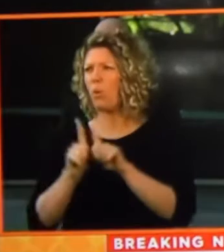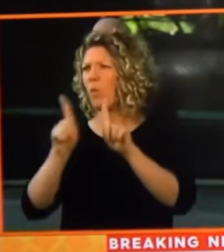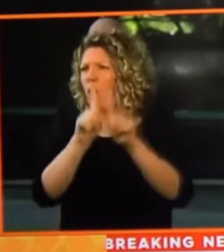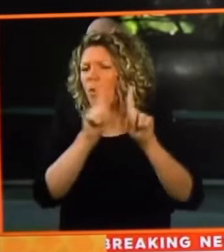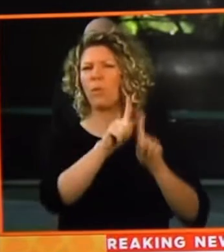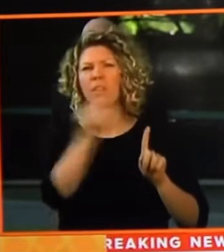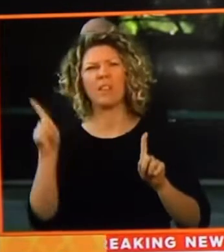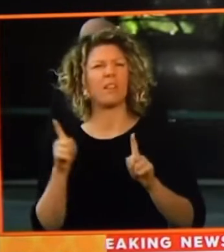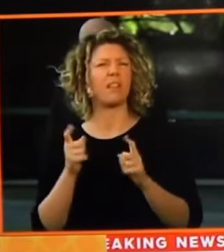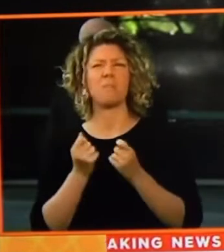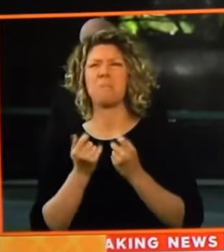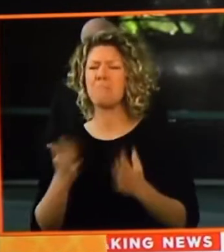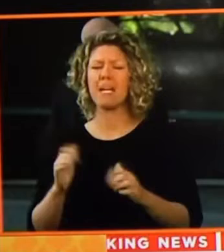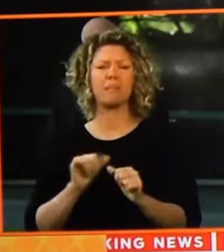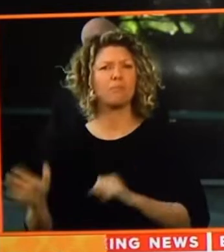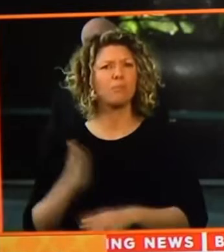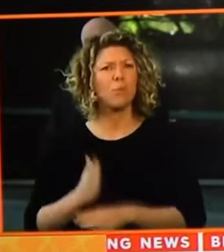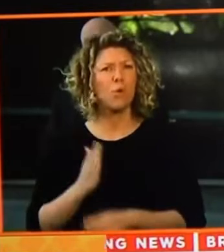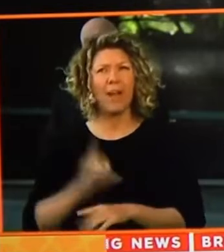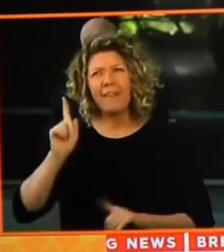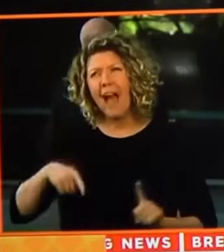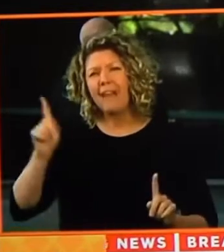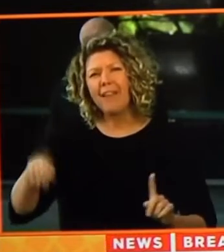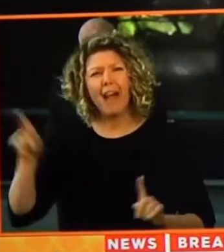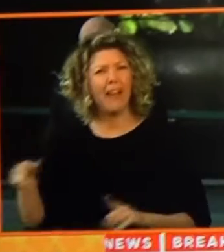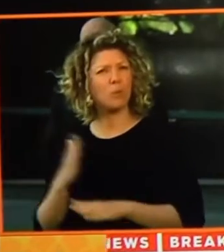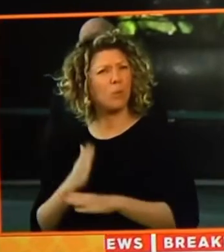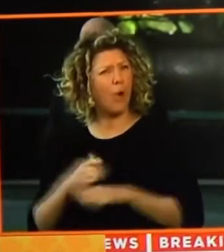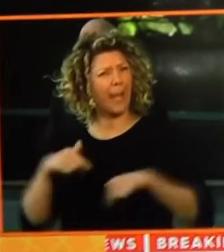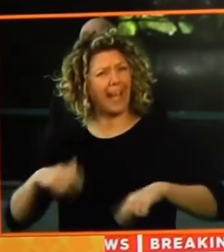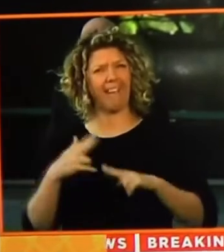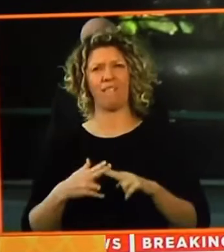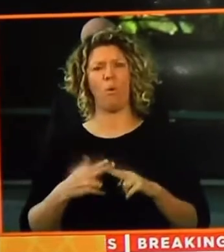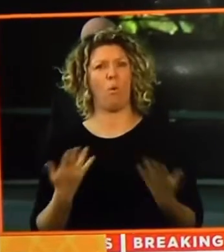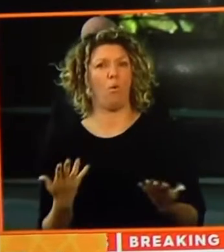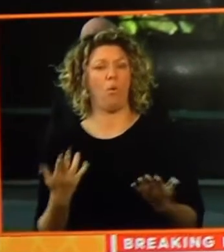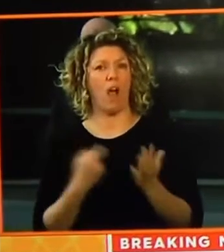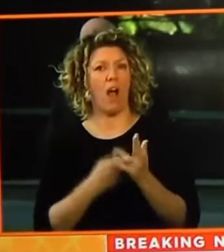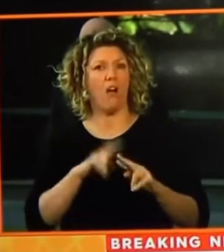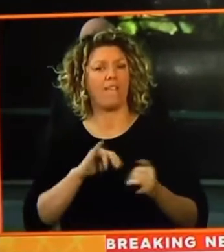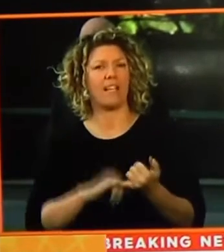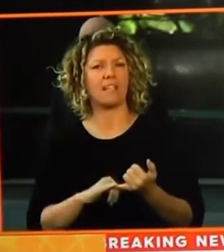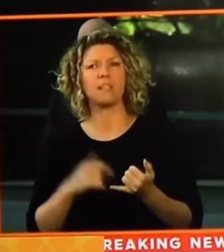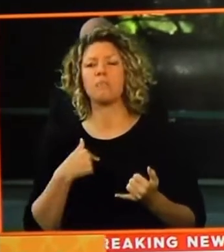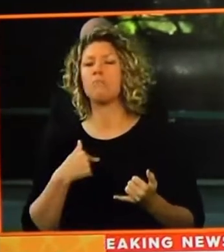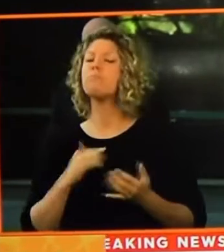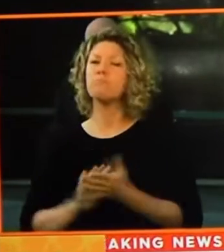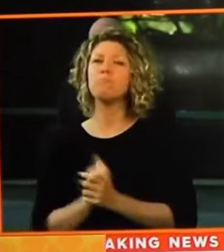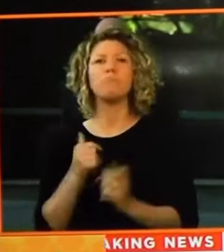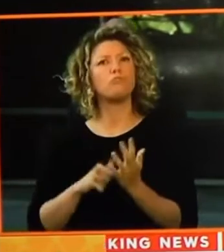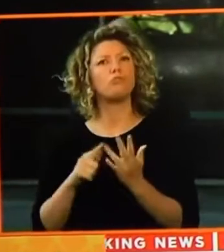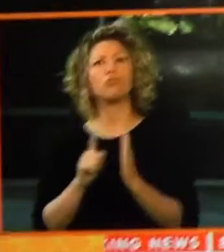alongside so many tens of thousands of wonderful individuals, and in particular a privilege to lead